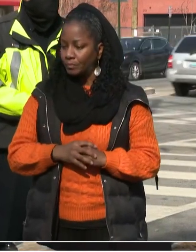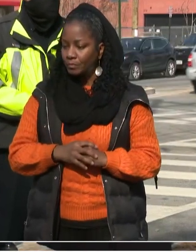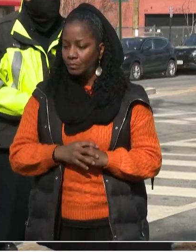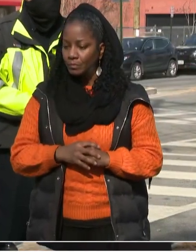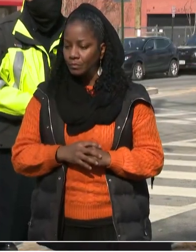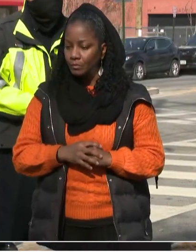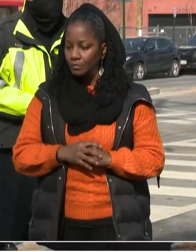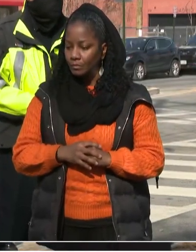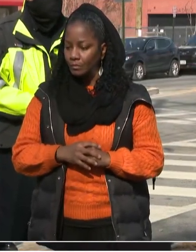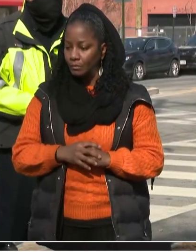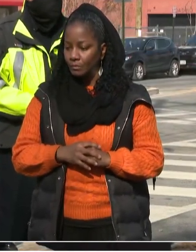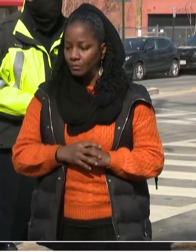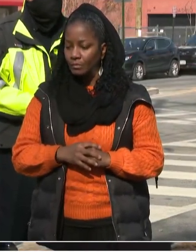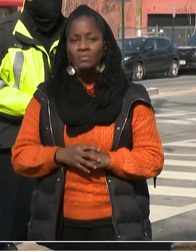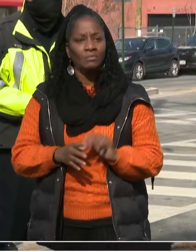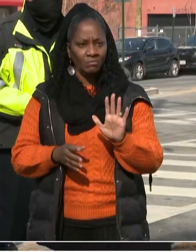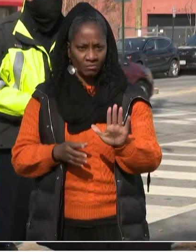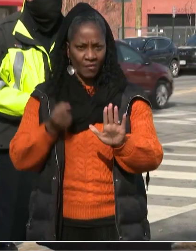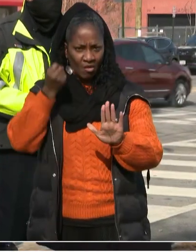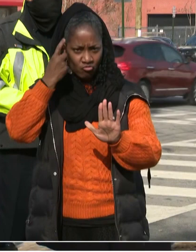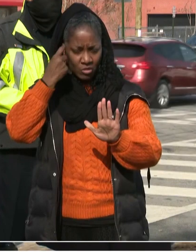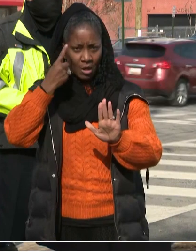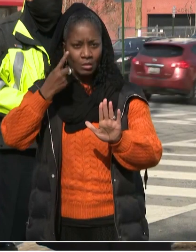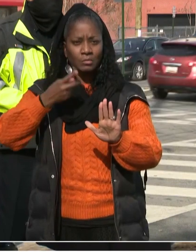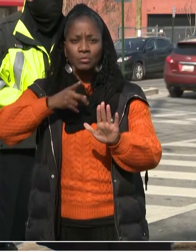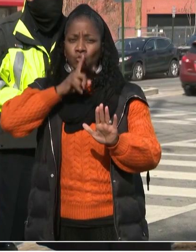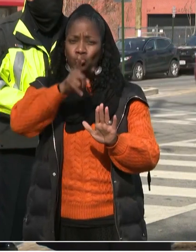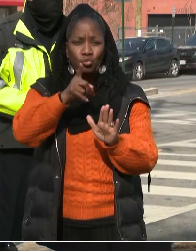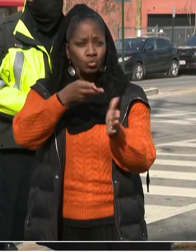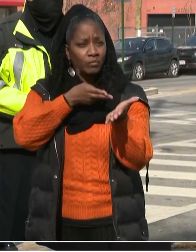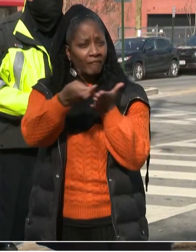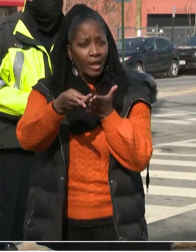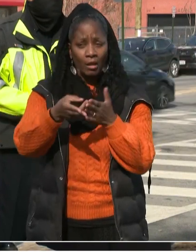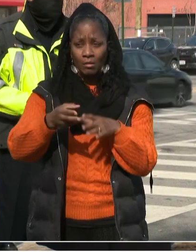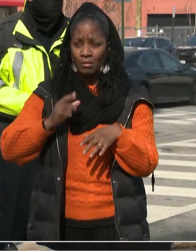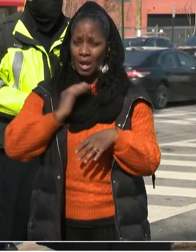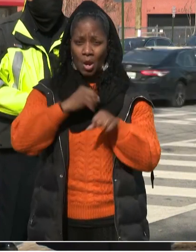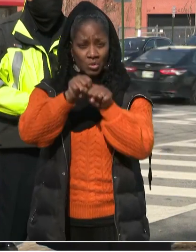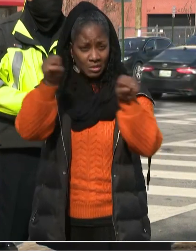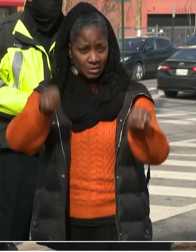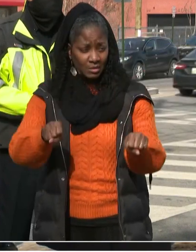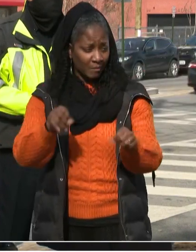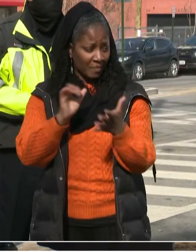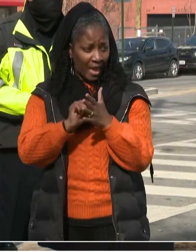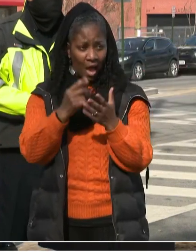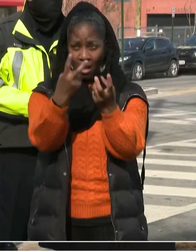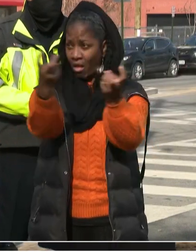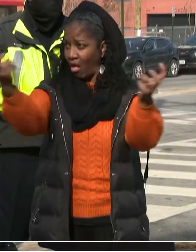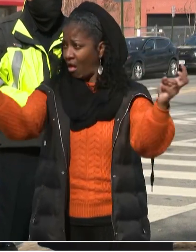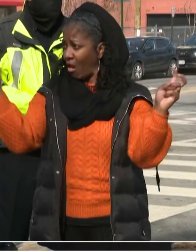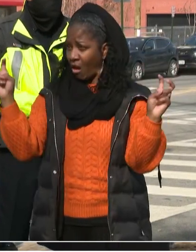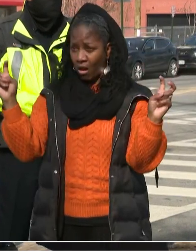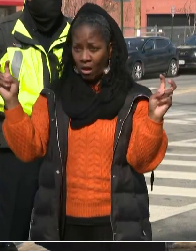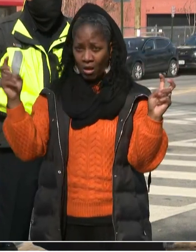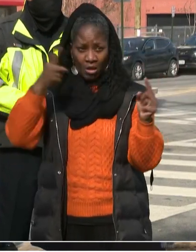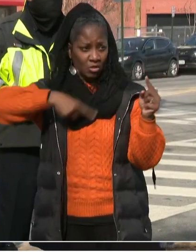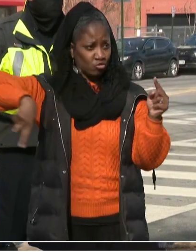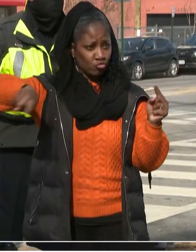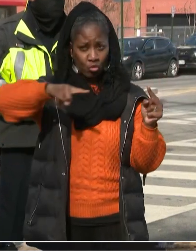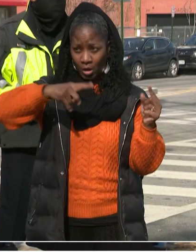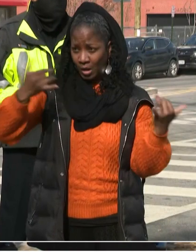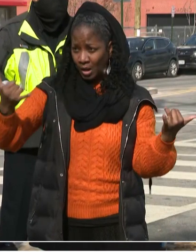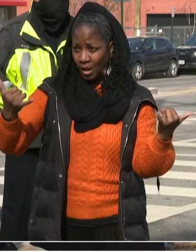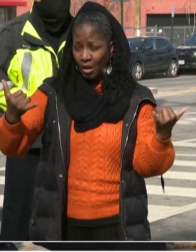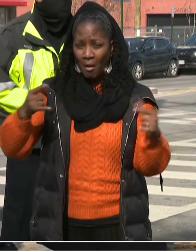a true failure in our system that we sit in circles like this, but yet the